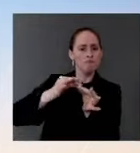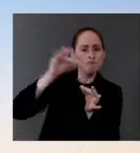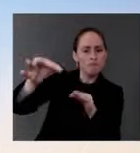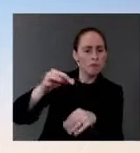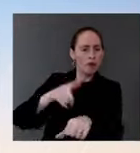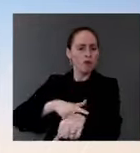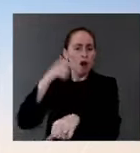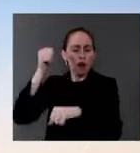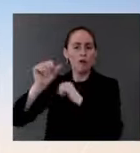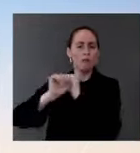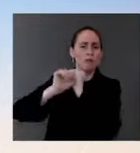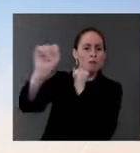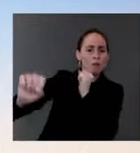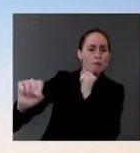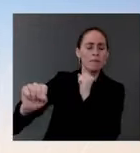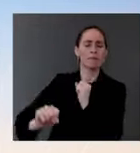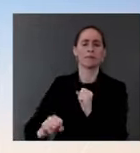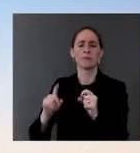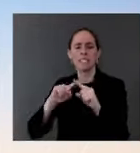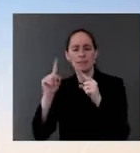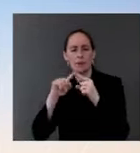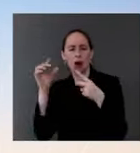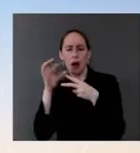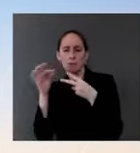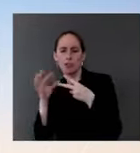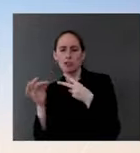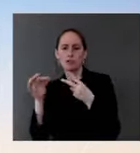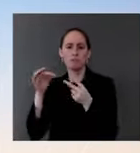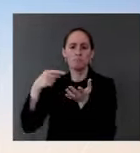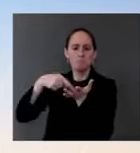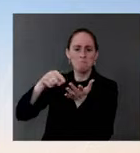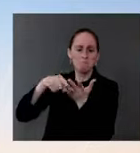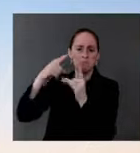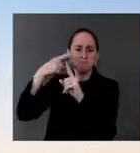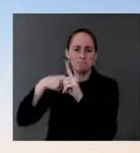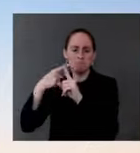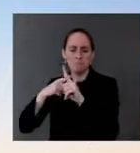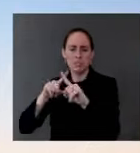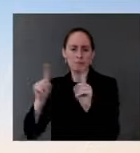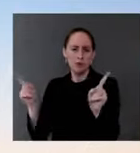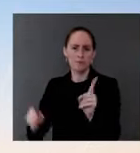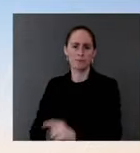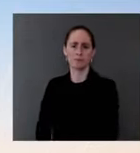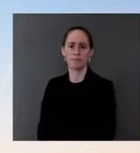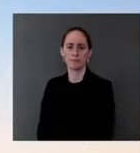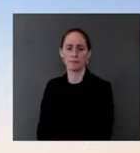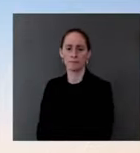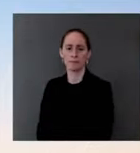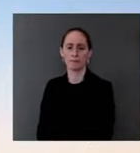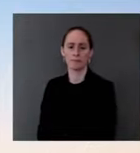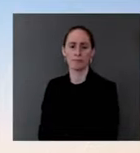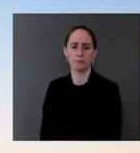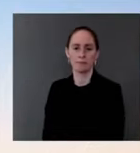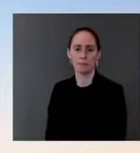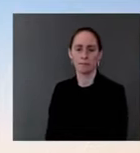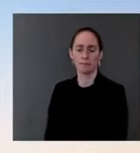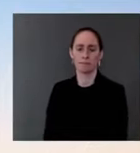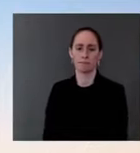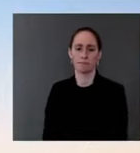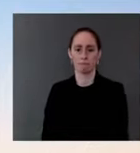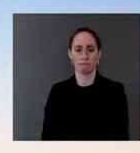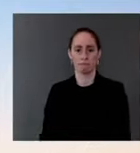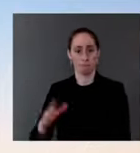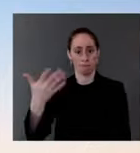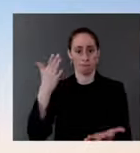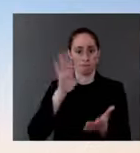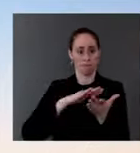note, more than $12.5 billion in discharges to nearly 640,000 borrowers, plus tens of billions more saved by the